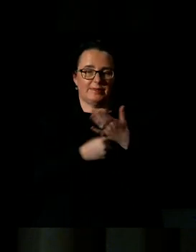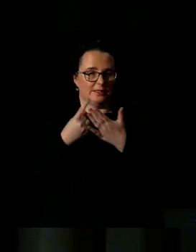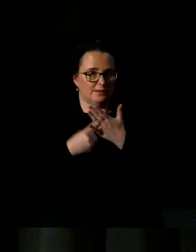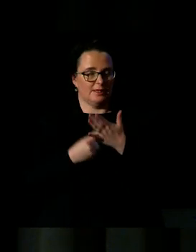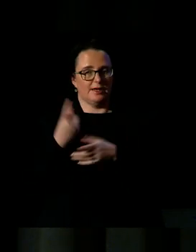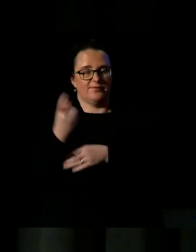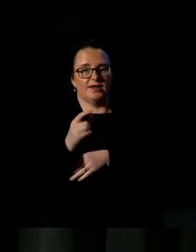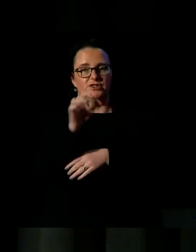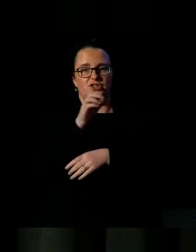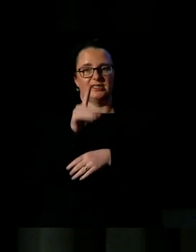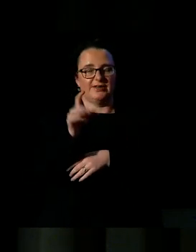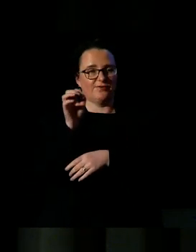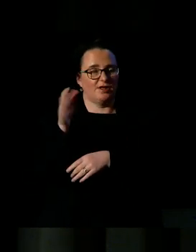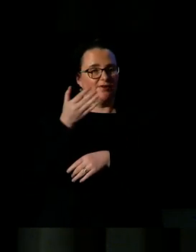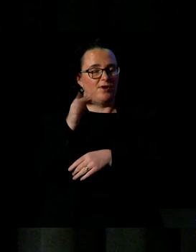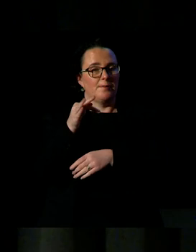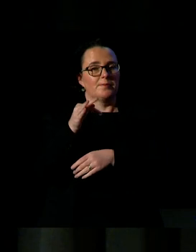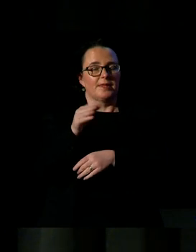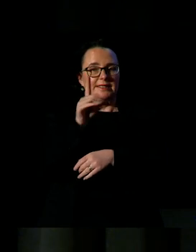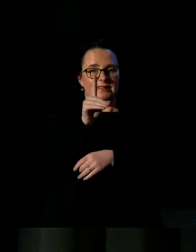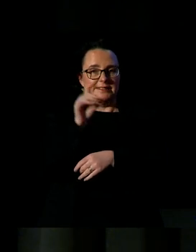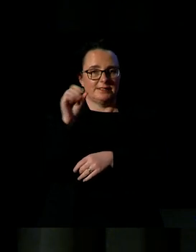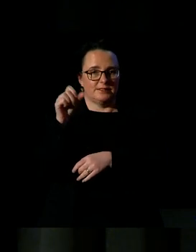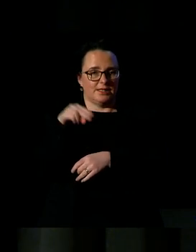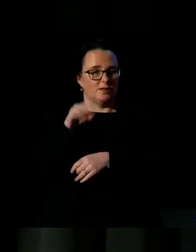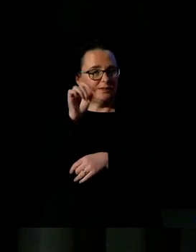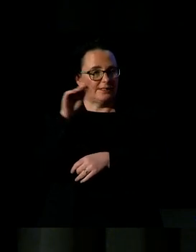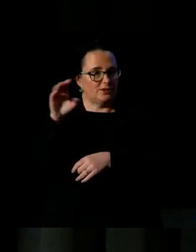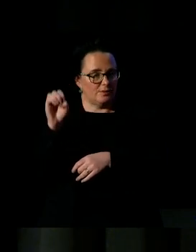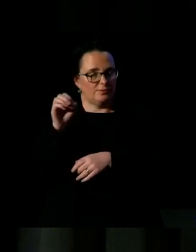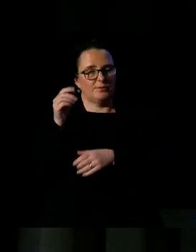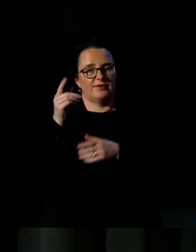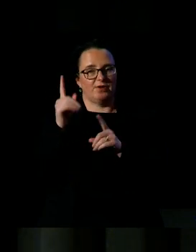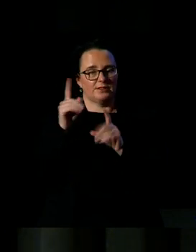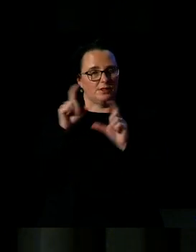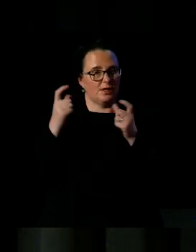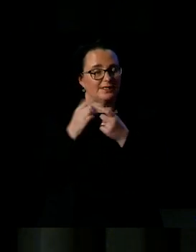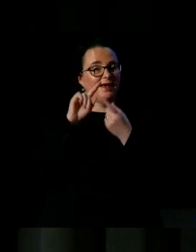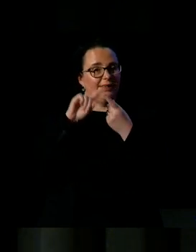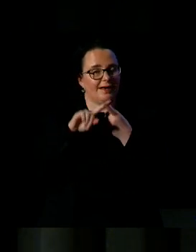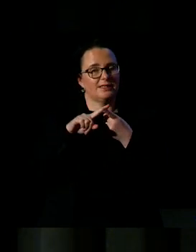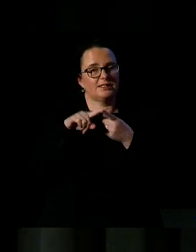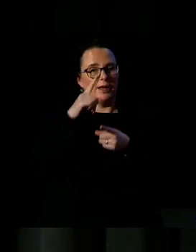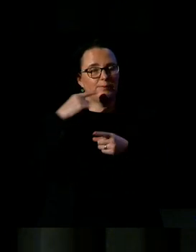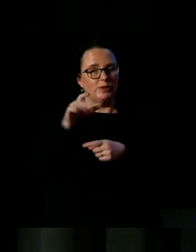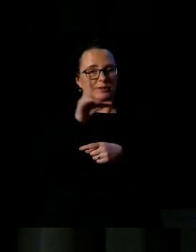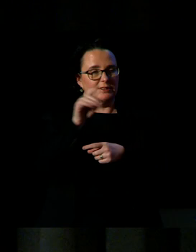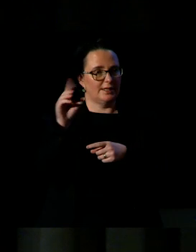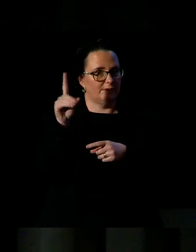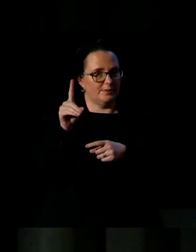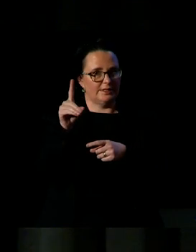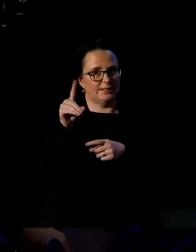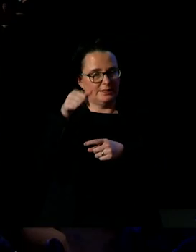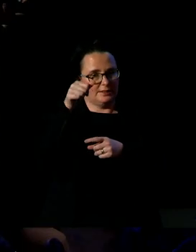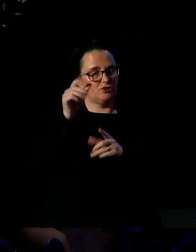Friel of the Down Syndrome Advisory Council and Blue Diamond Drama Academy to give her reading. Bernard